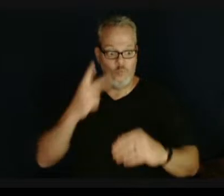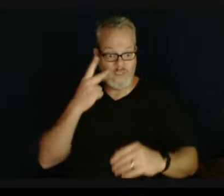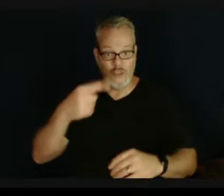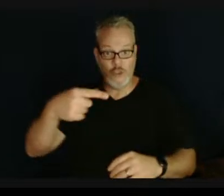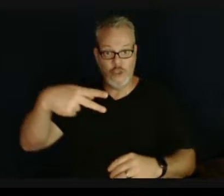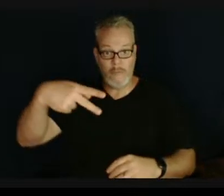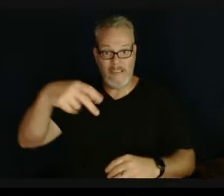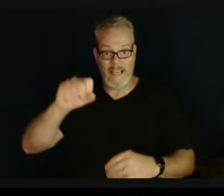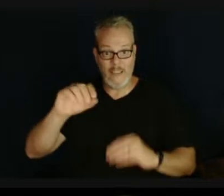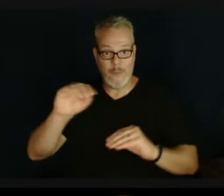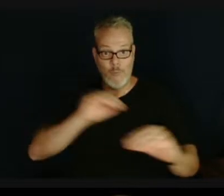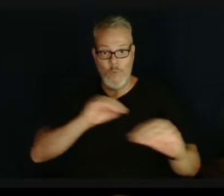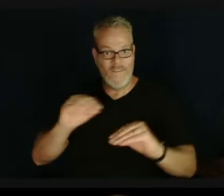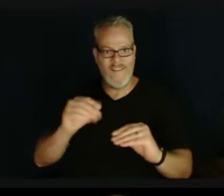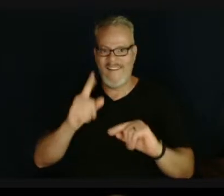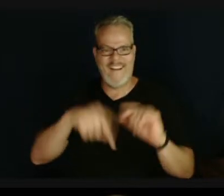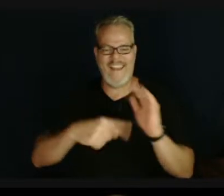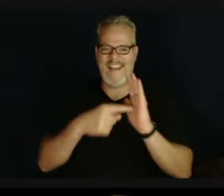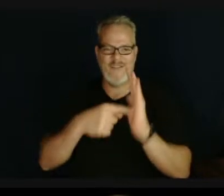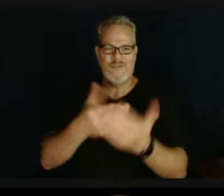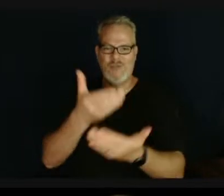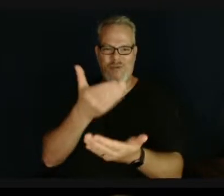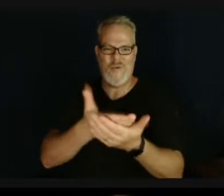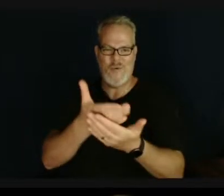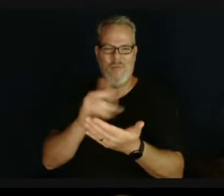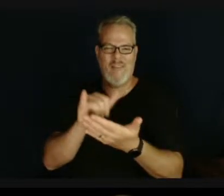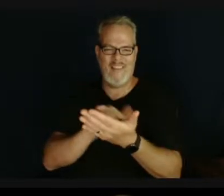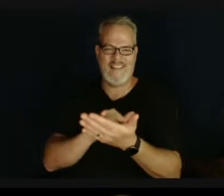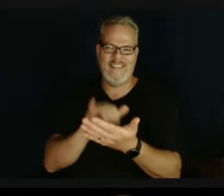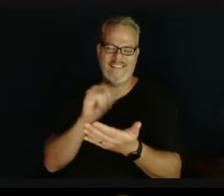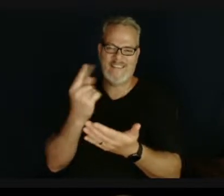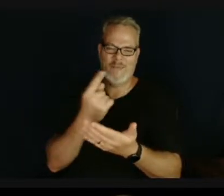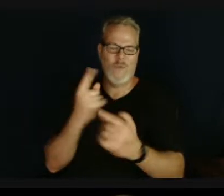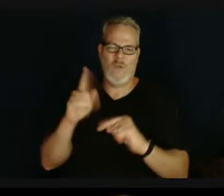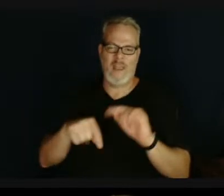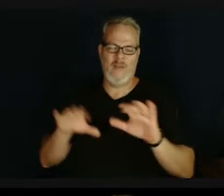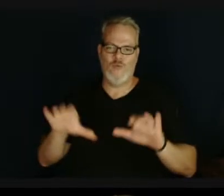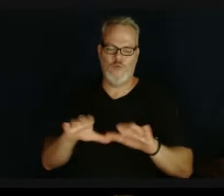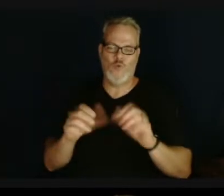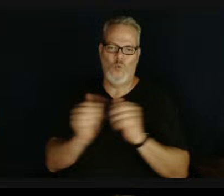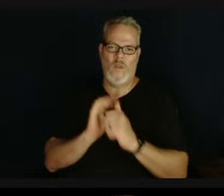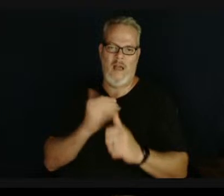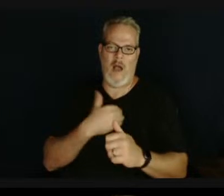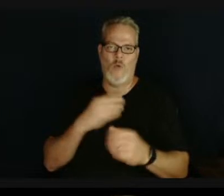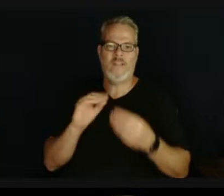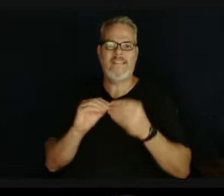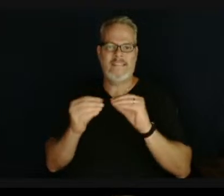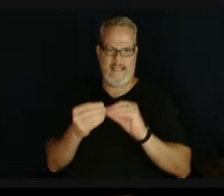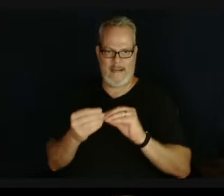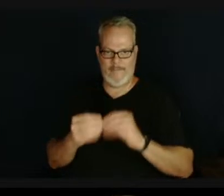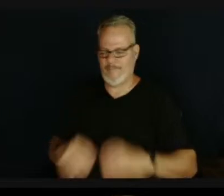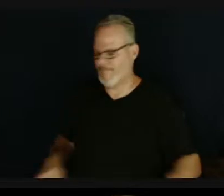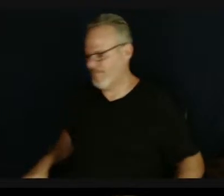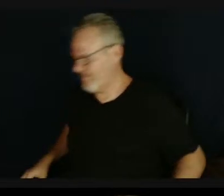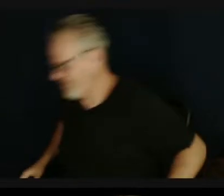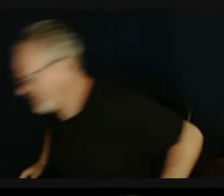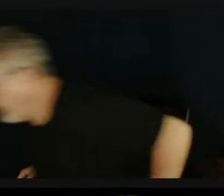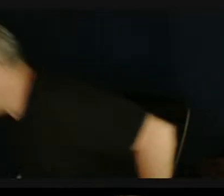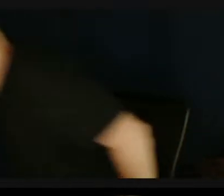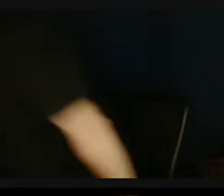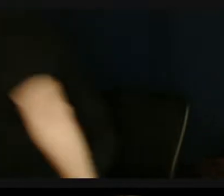wish I could show you better right here, but that is a weakness currently in the public data being displayed. I don't have it to show